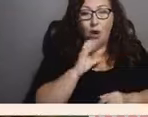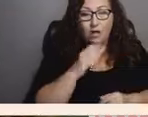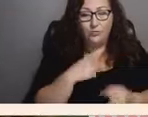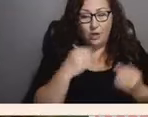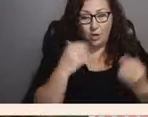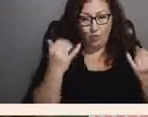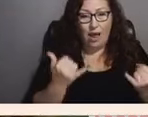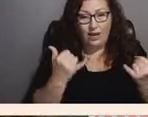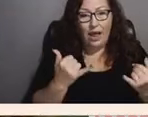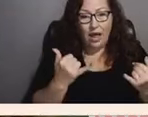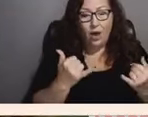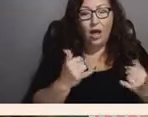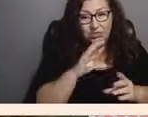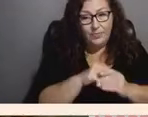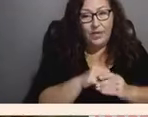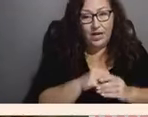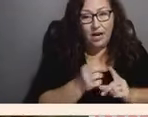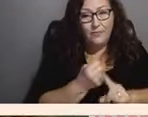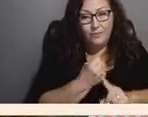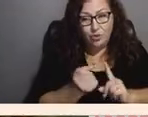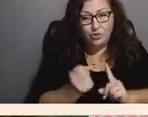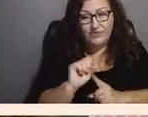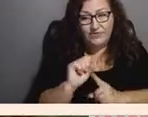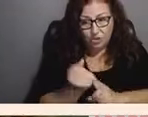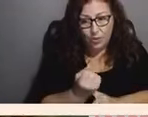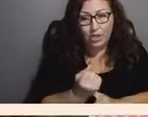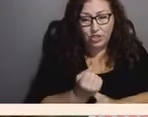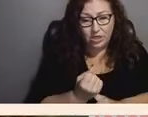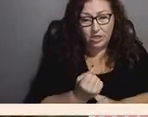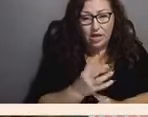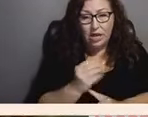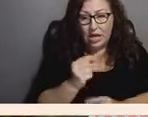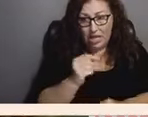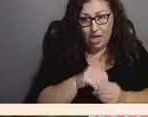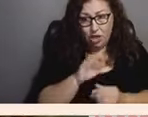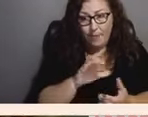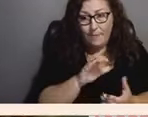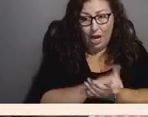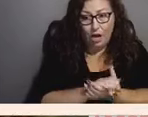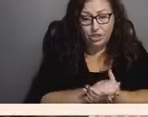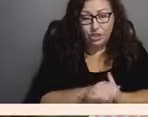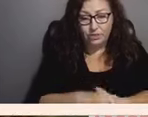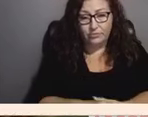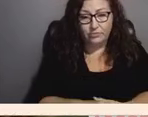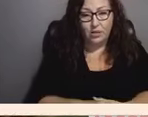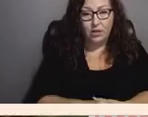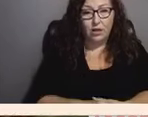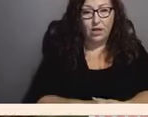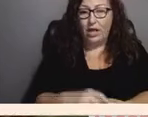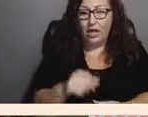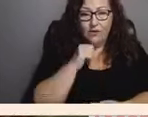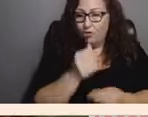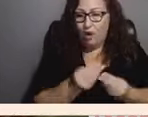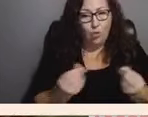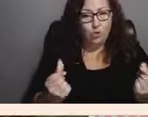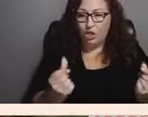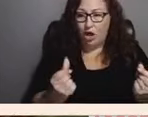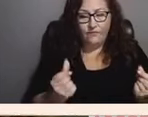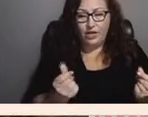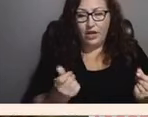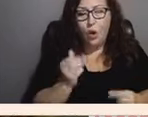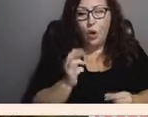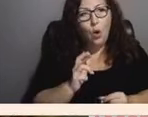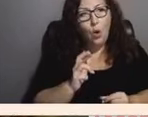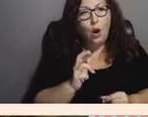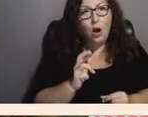abusive situation in your marriage. And you haven't resolved it. Or you're looking to, hey, I'm not taking